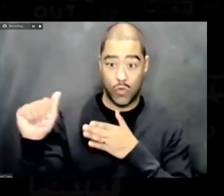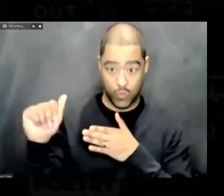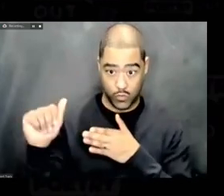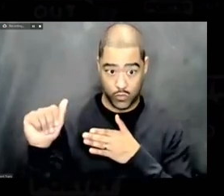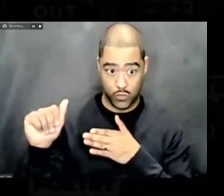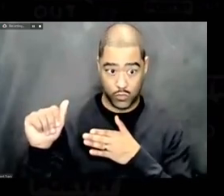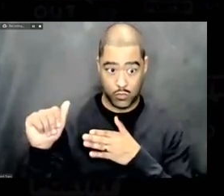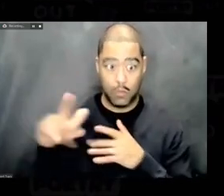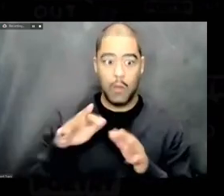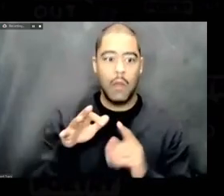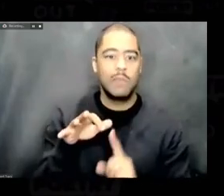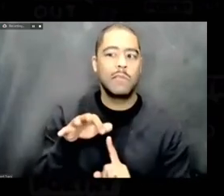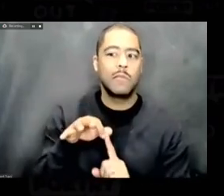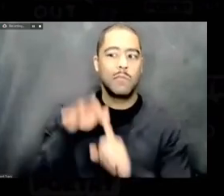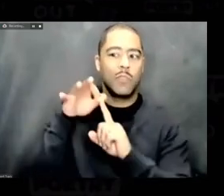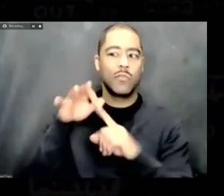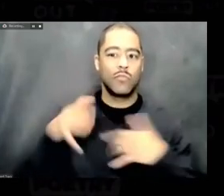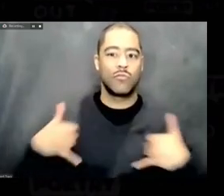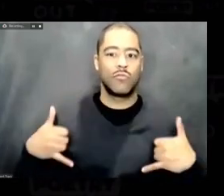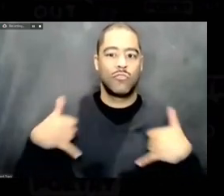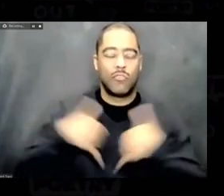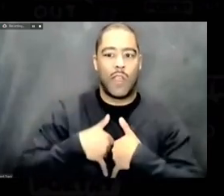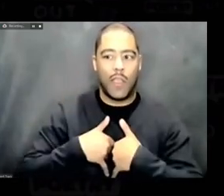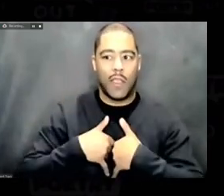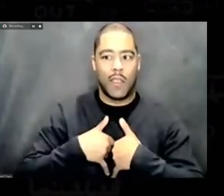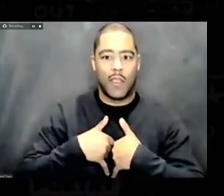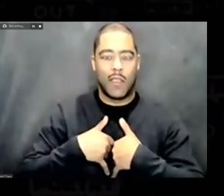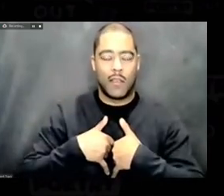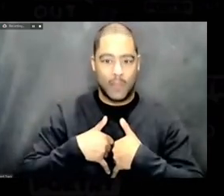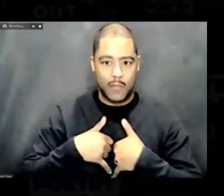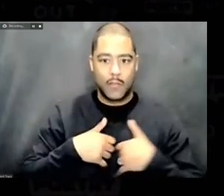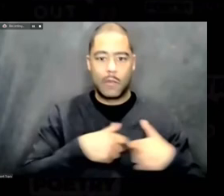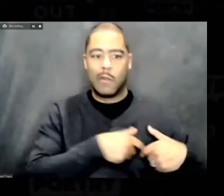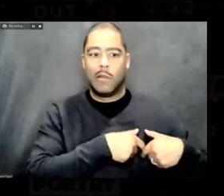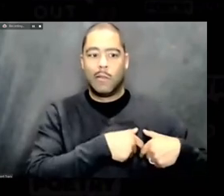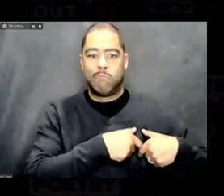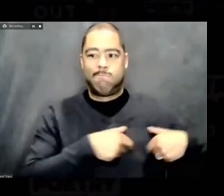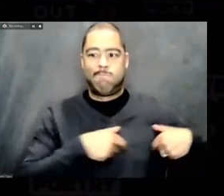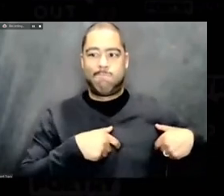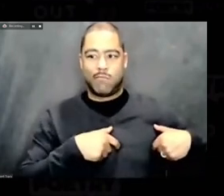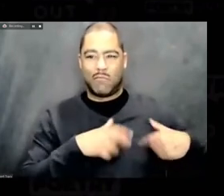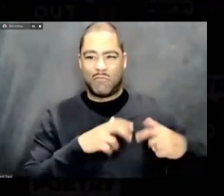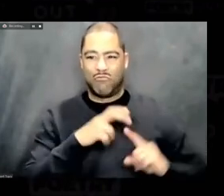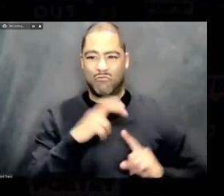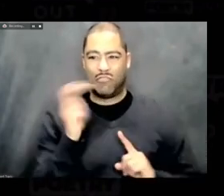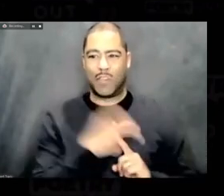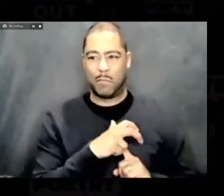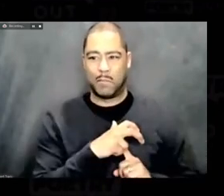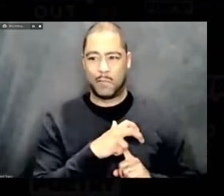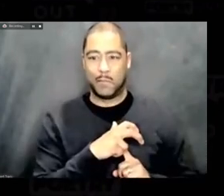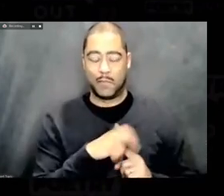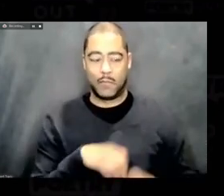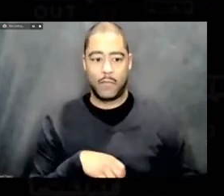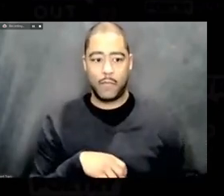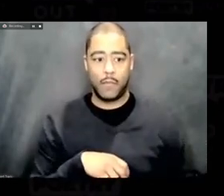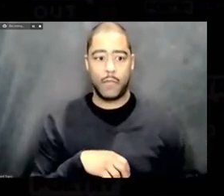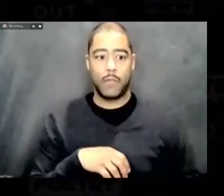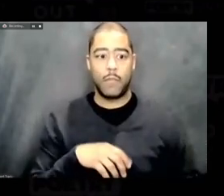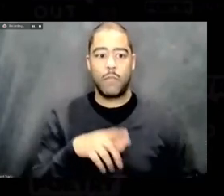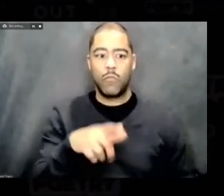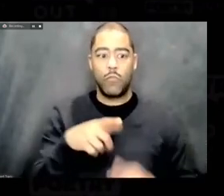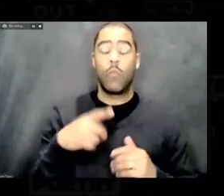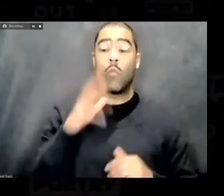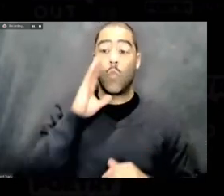jacket custom made for recognizing their championship, representing Contra Costa County at